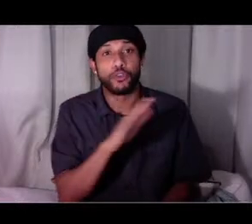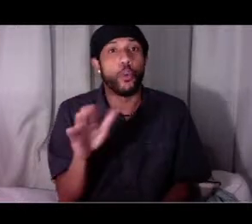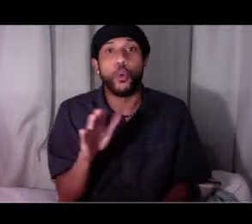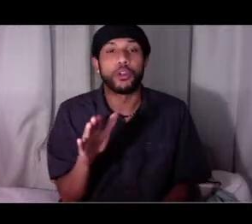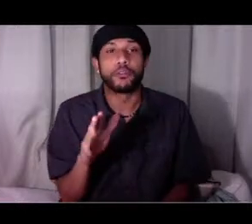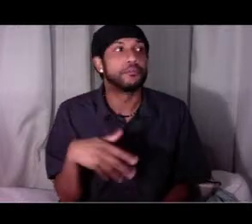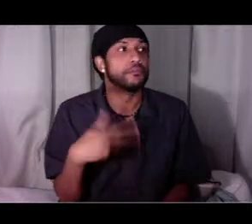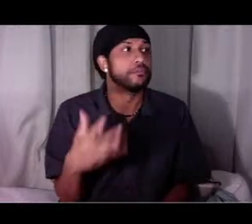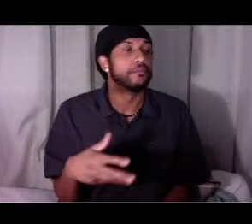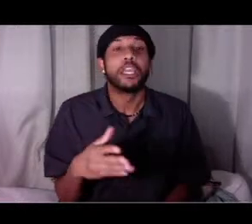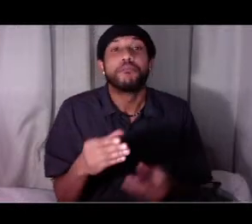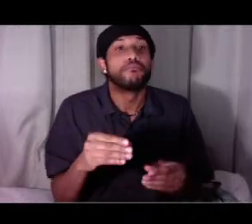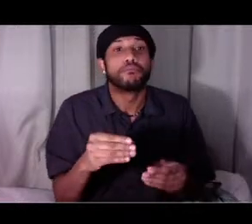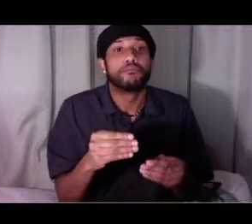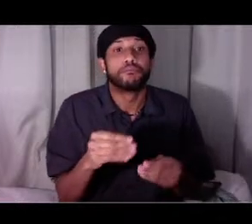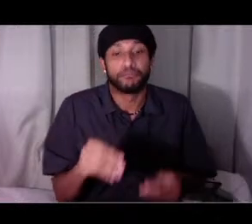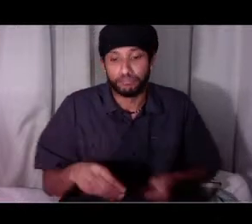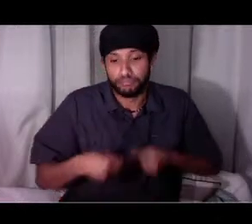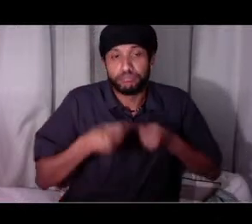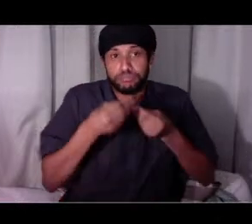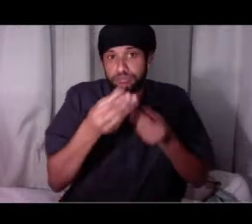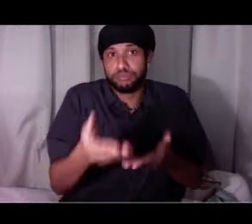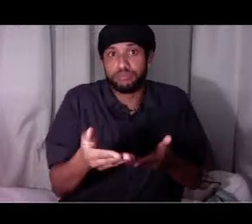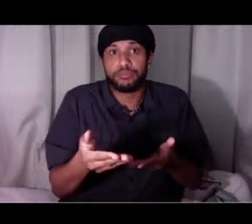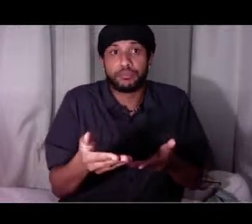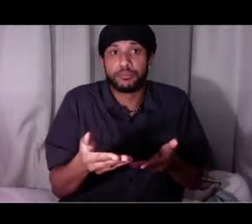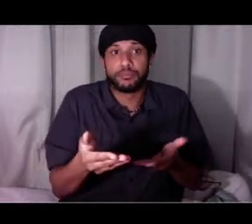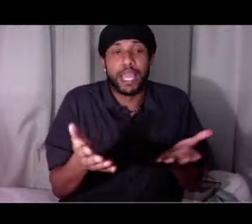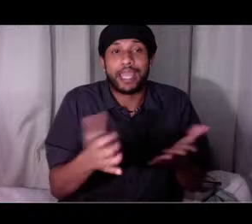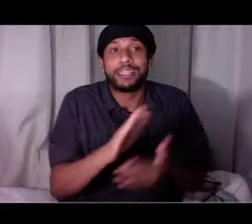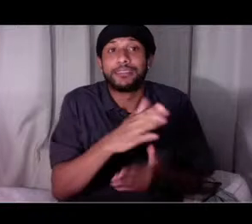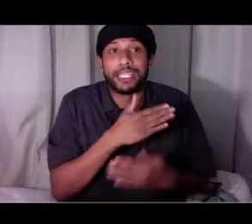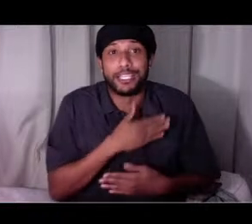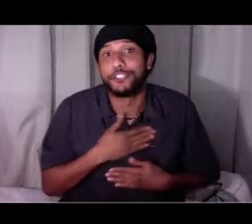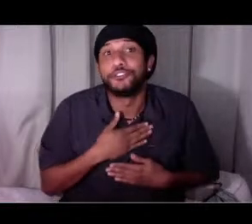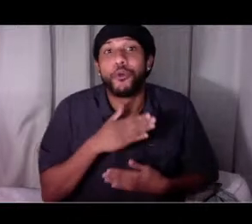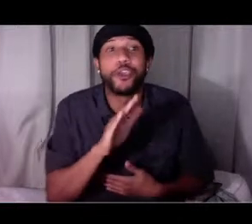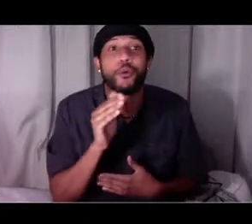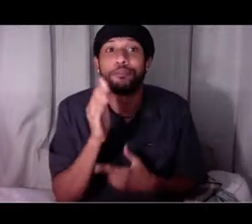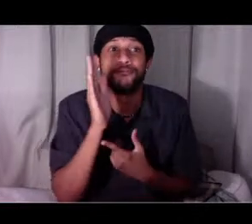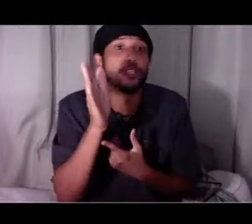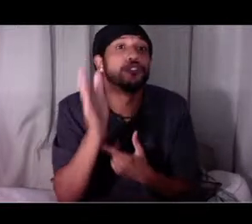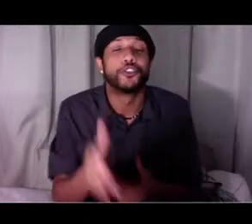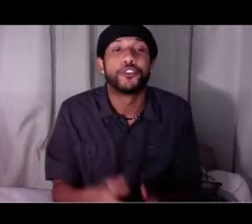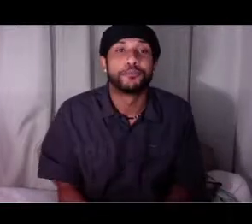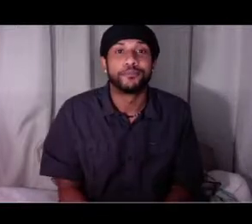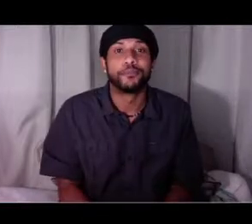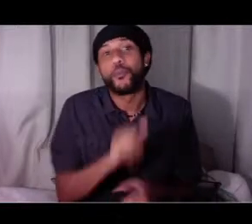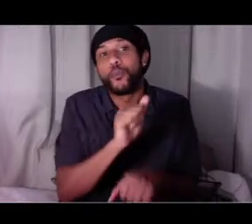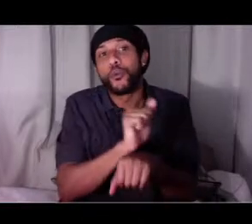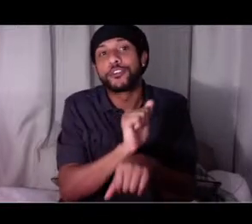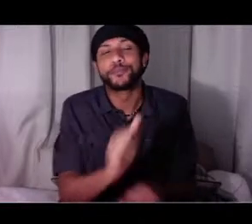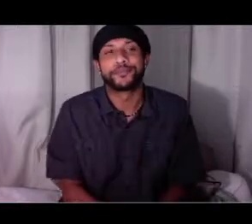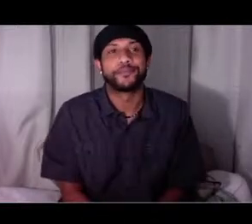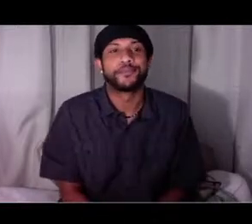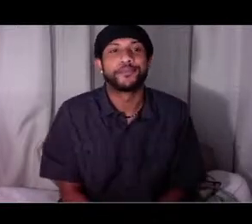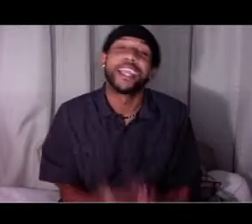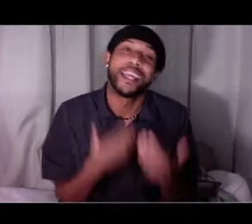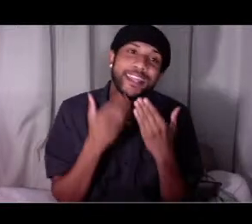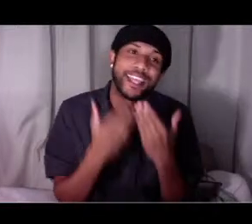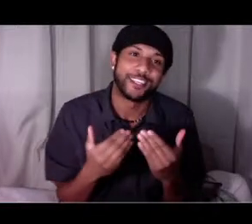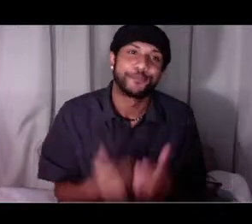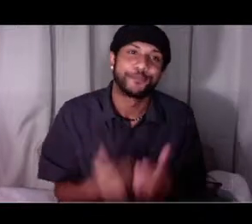us uh the update and um enjoy your your your you know future endeavors thank